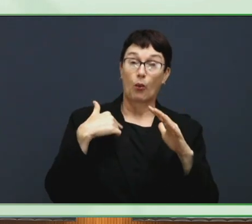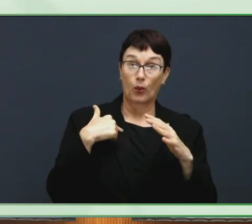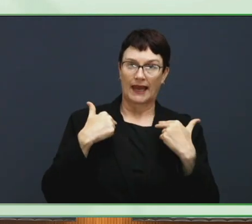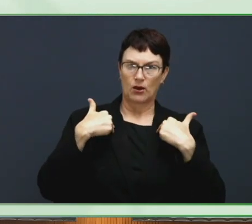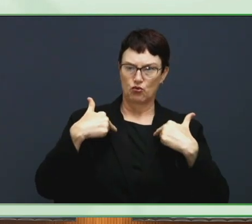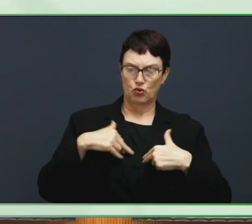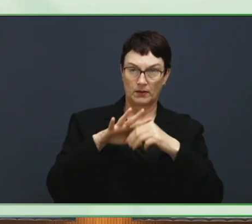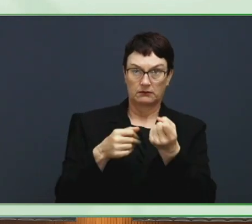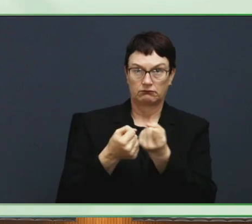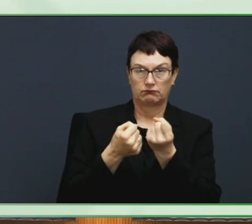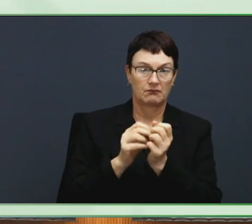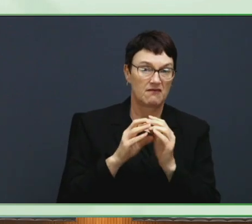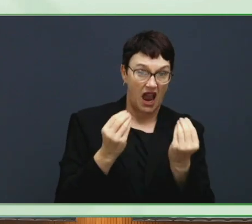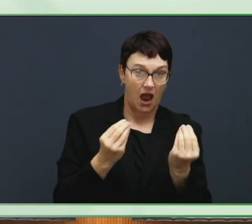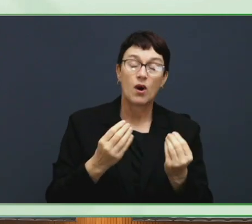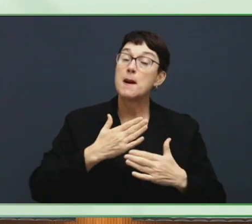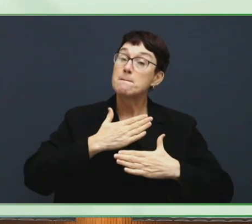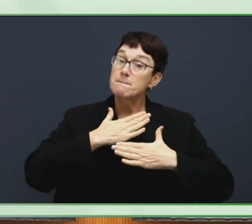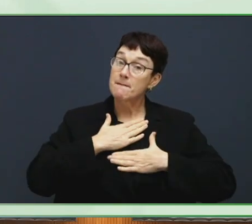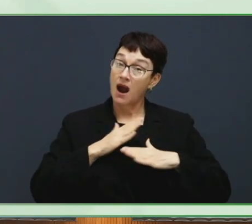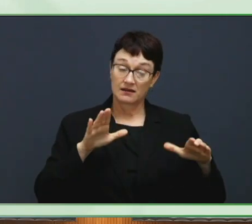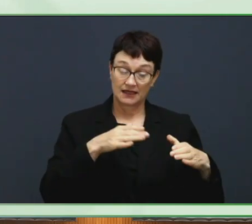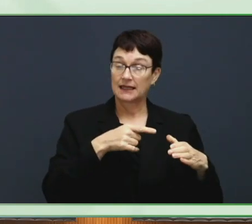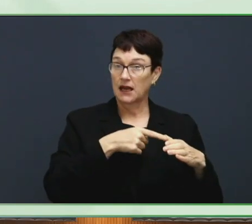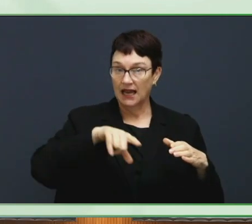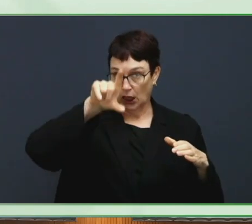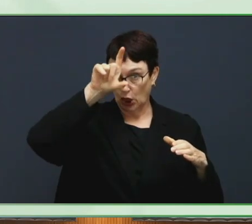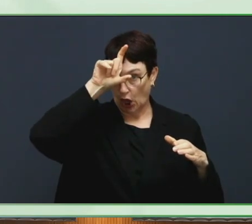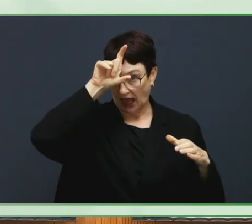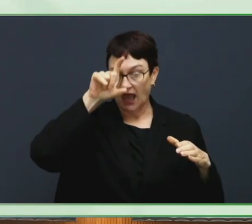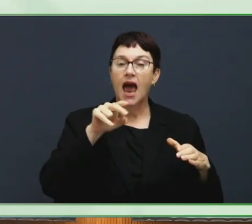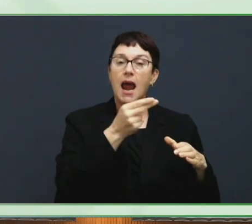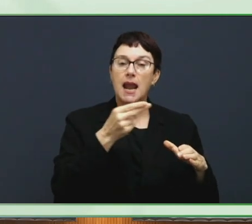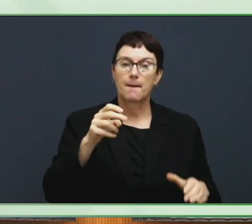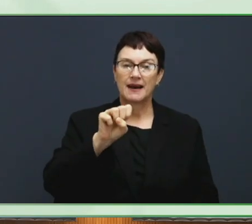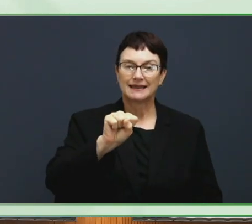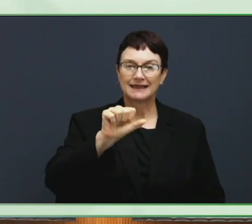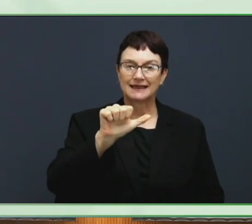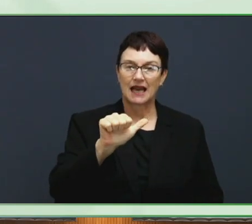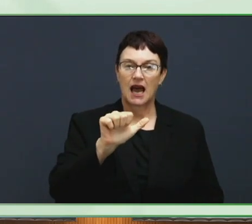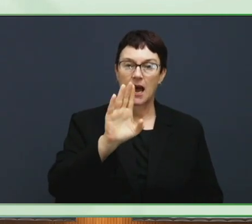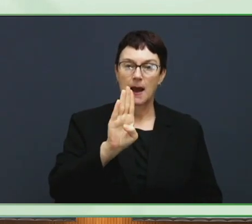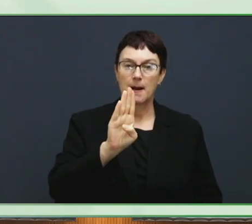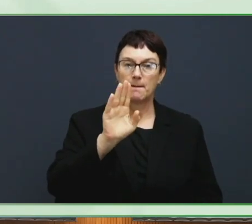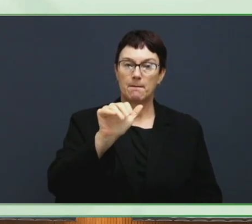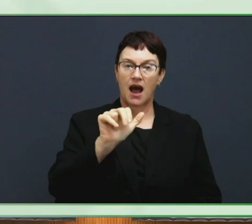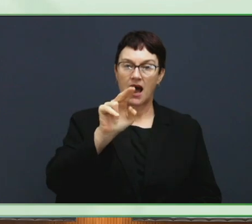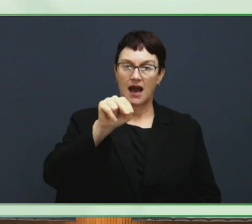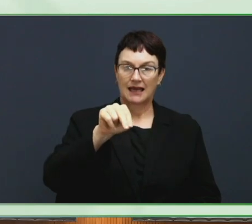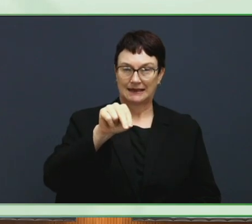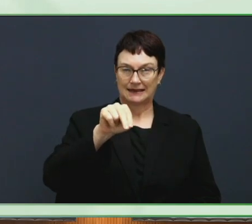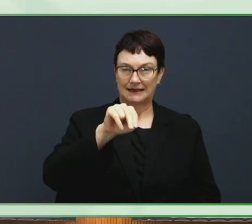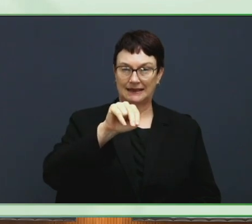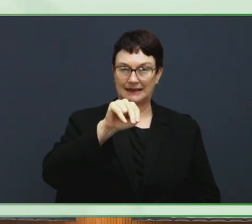Sabancı Foundation from Turkey. We are the Zero Project member since